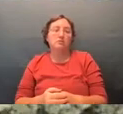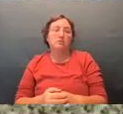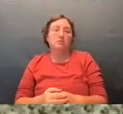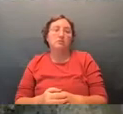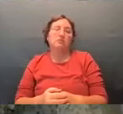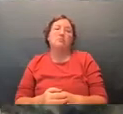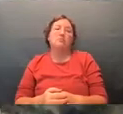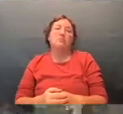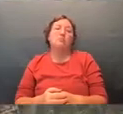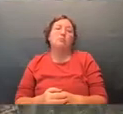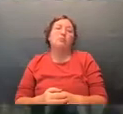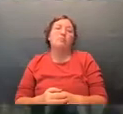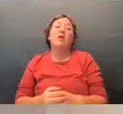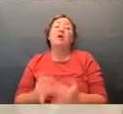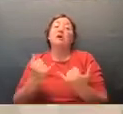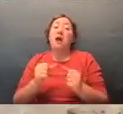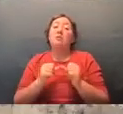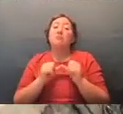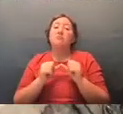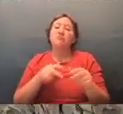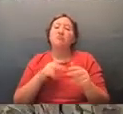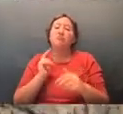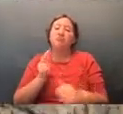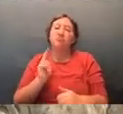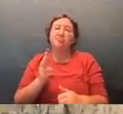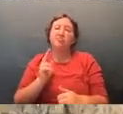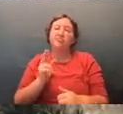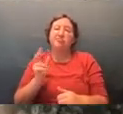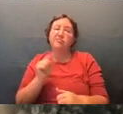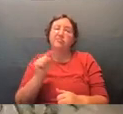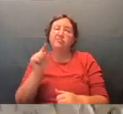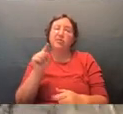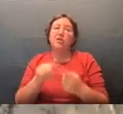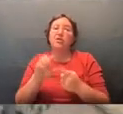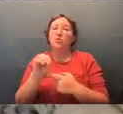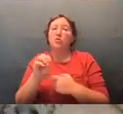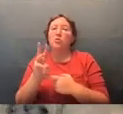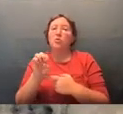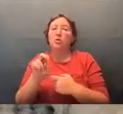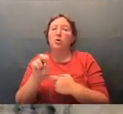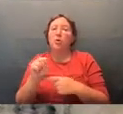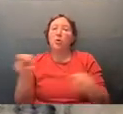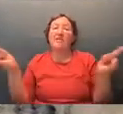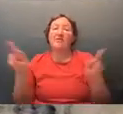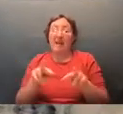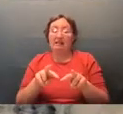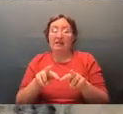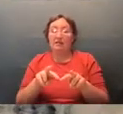We're going to continue to make our way up to the Owens Valley into